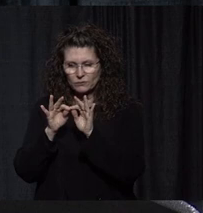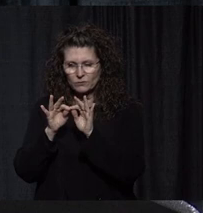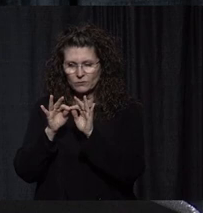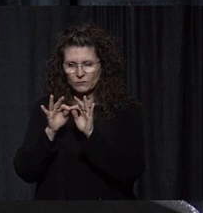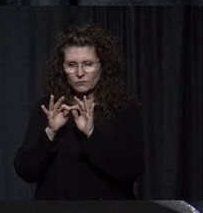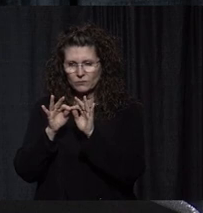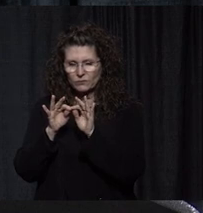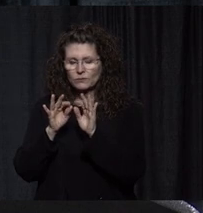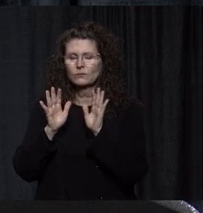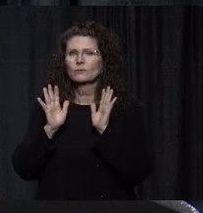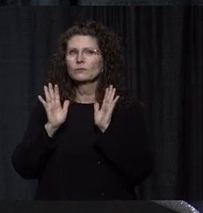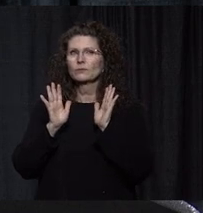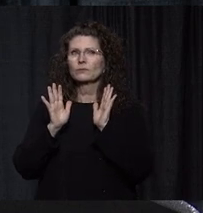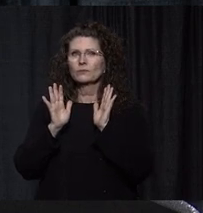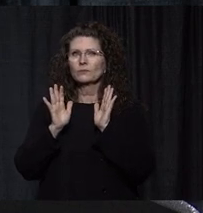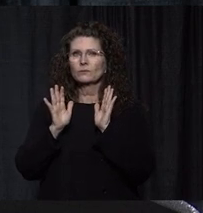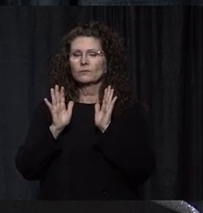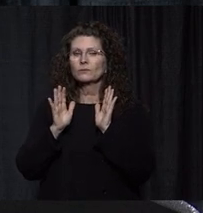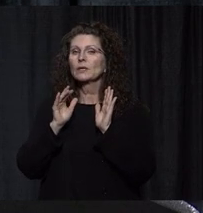that as a leader,